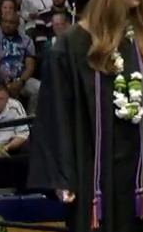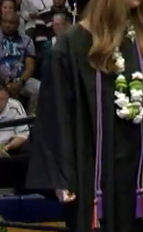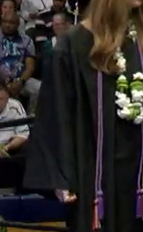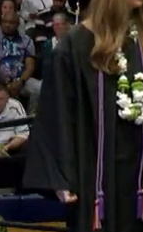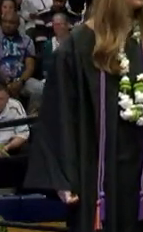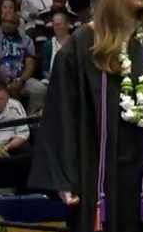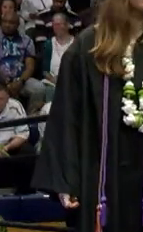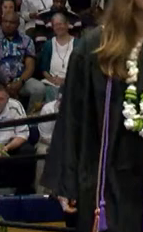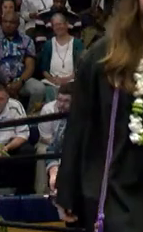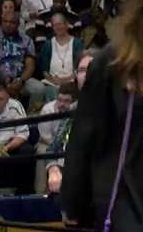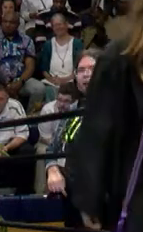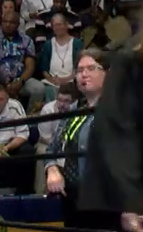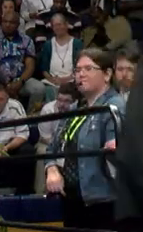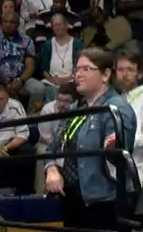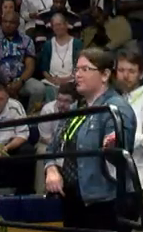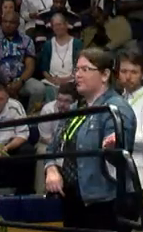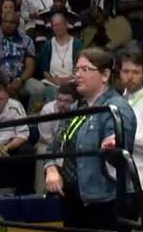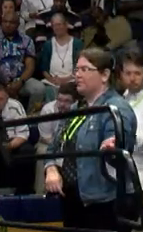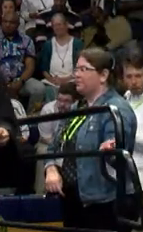Seda Foley.